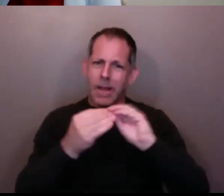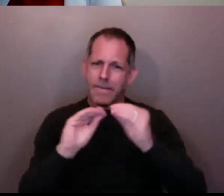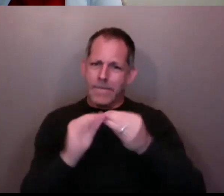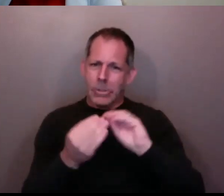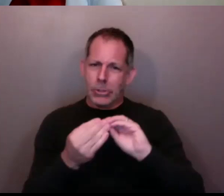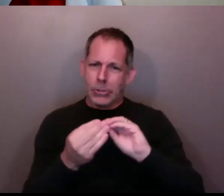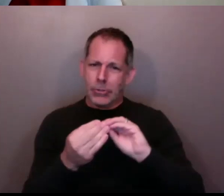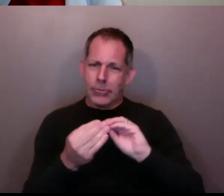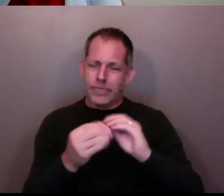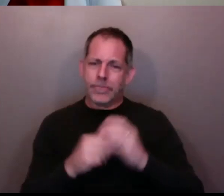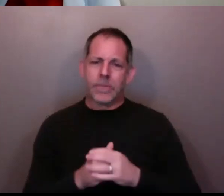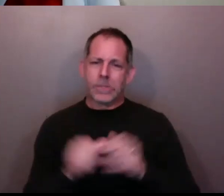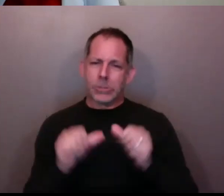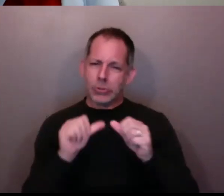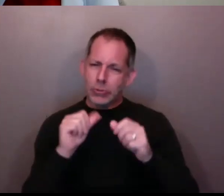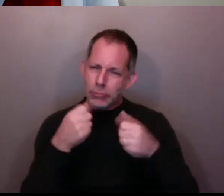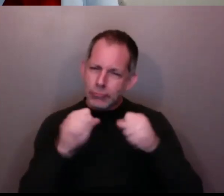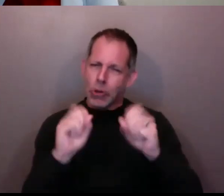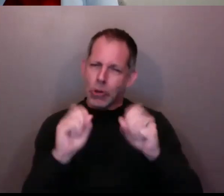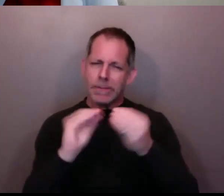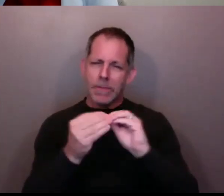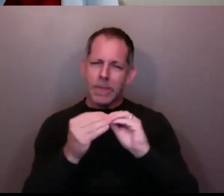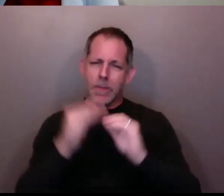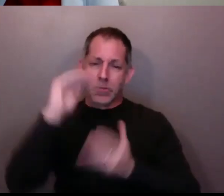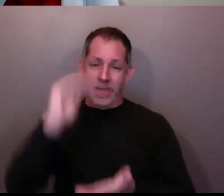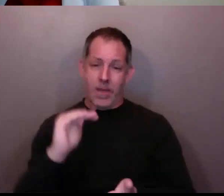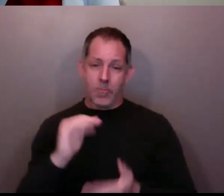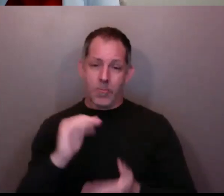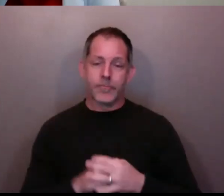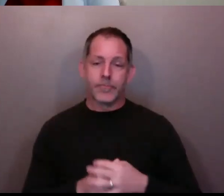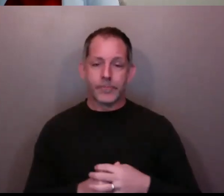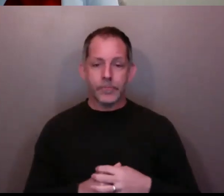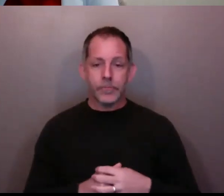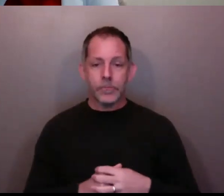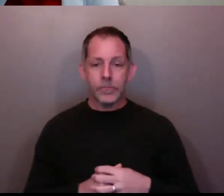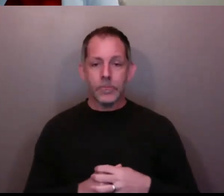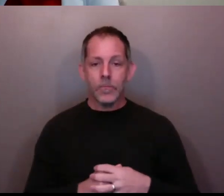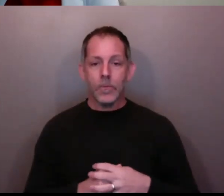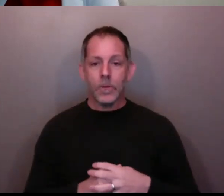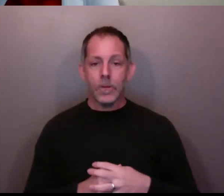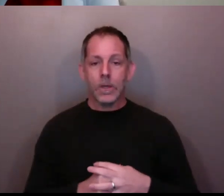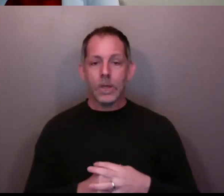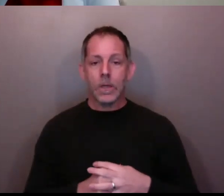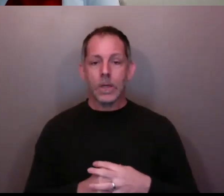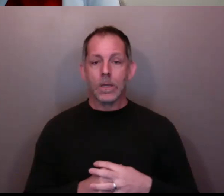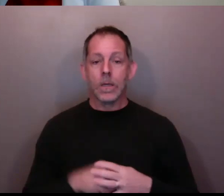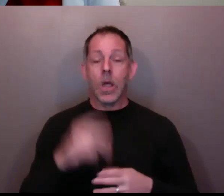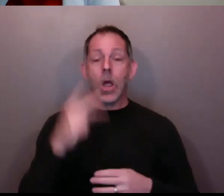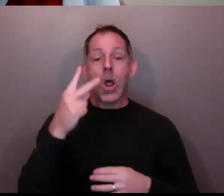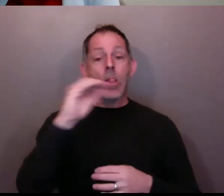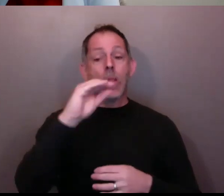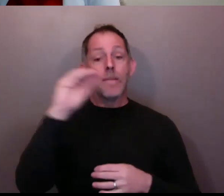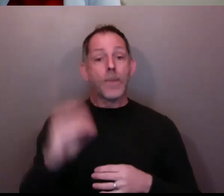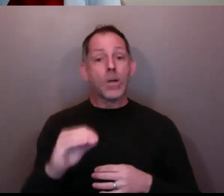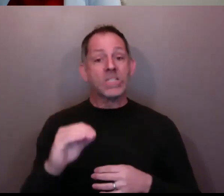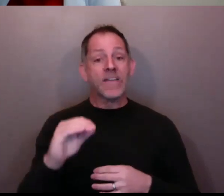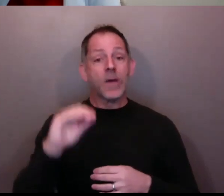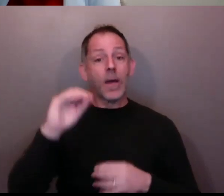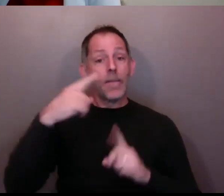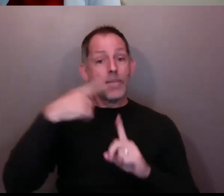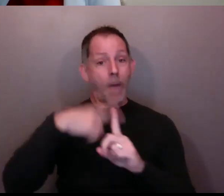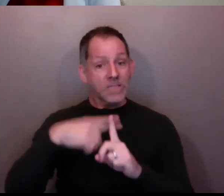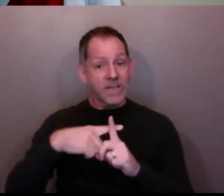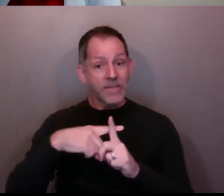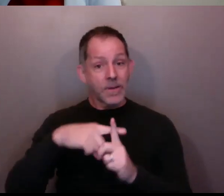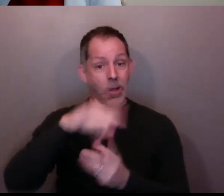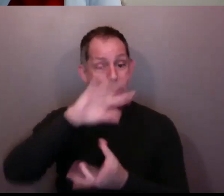you know, our goal is to get the percent positive and the total number of cases being reported and transmission in the community down.